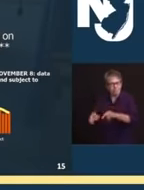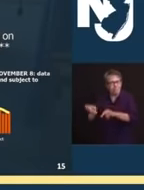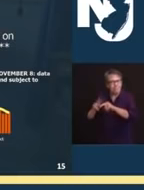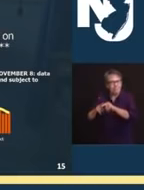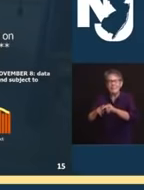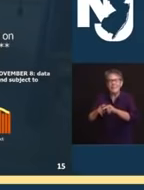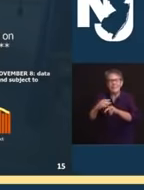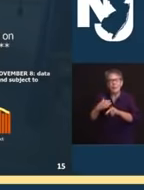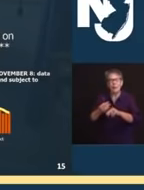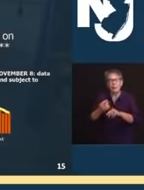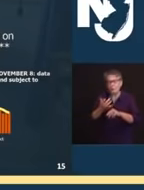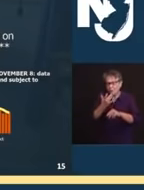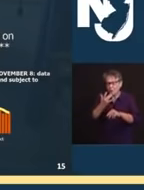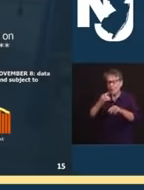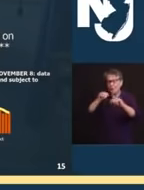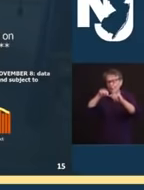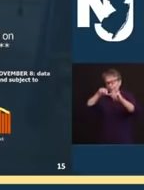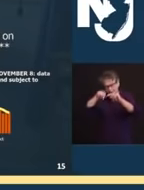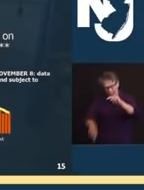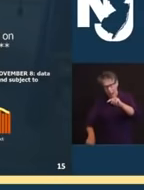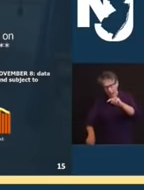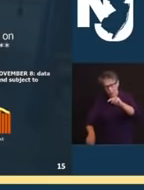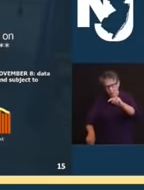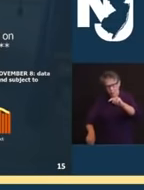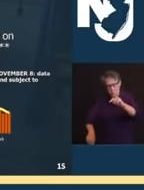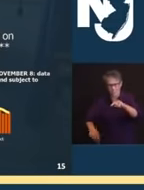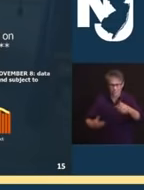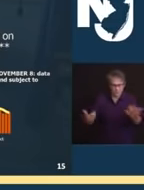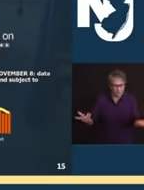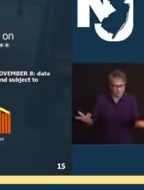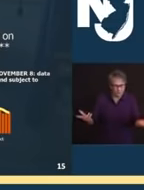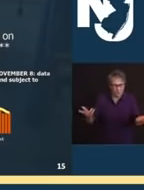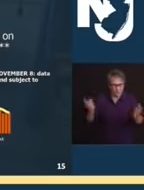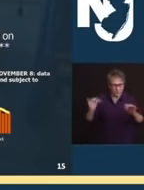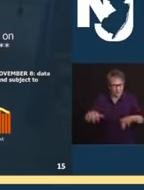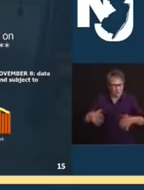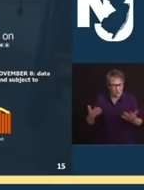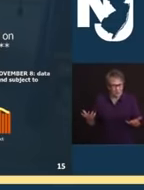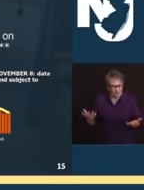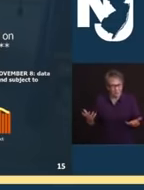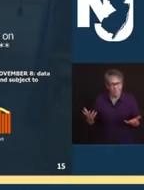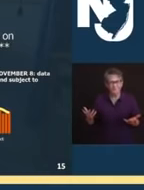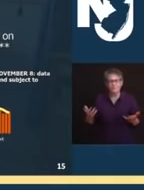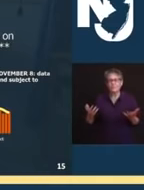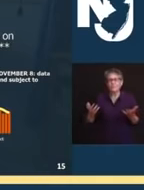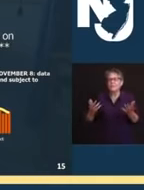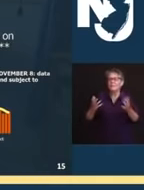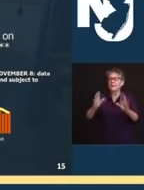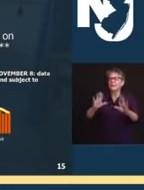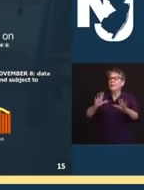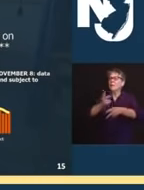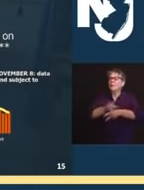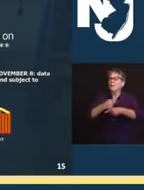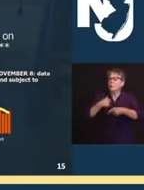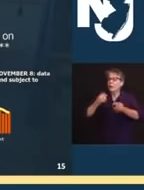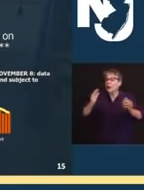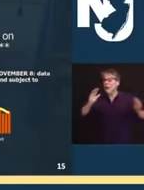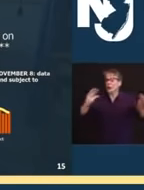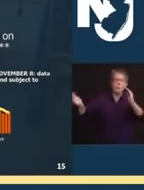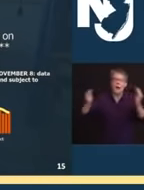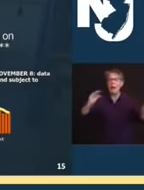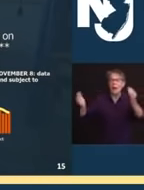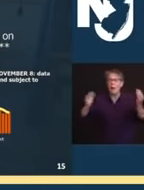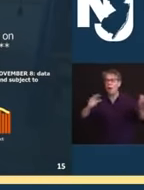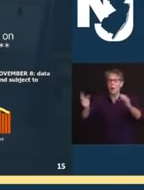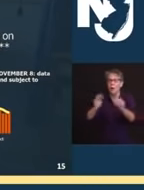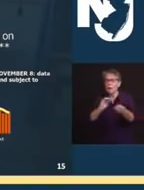addition to those hospitalizations, and again, we run the risk of comparing apples to oranges, 10 patients, Judy, I show, passed in our